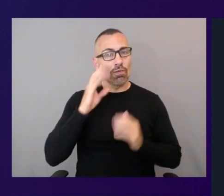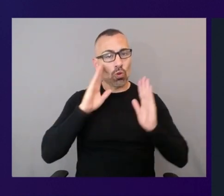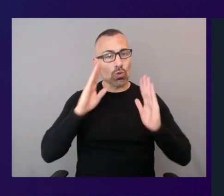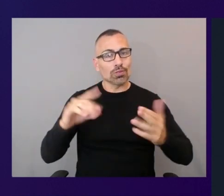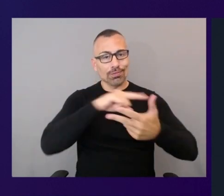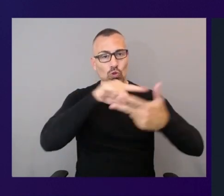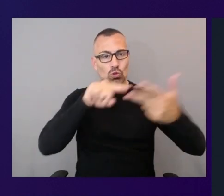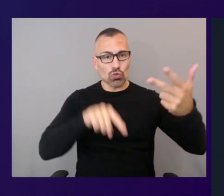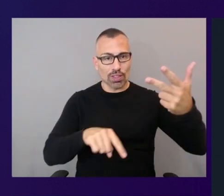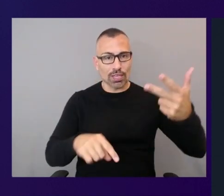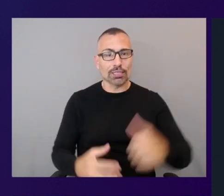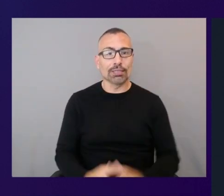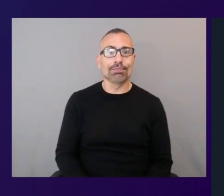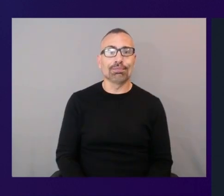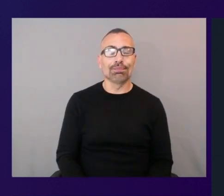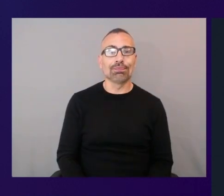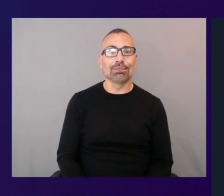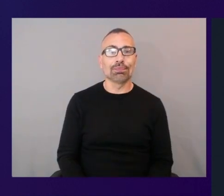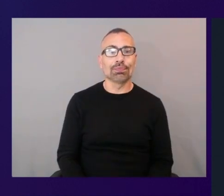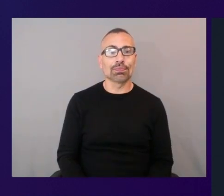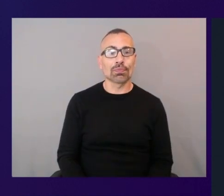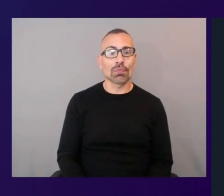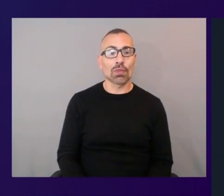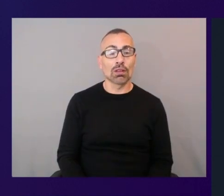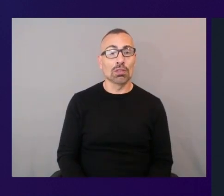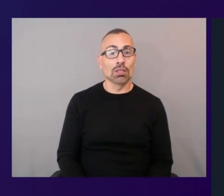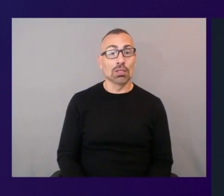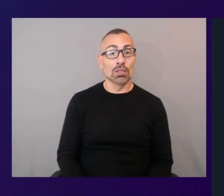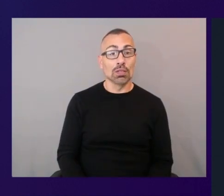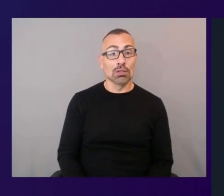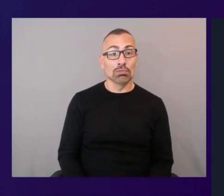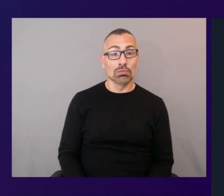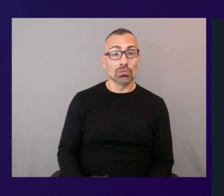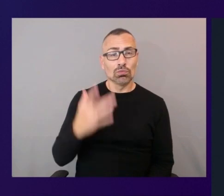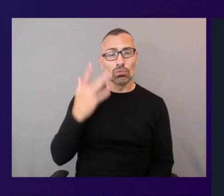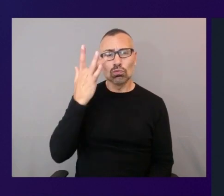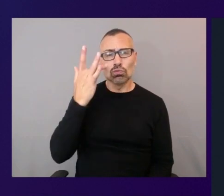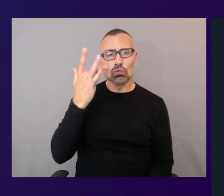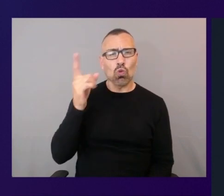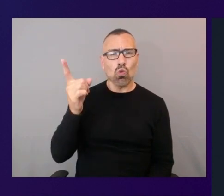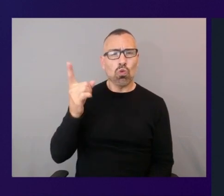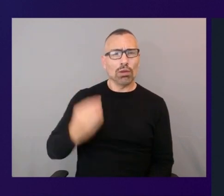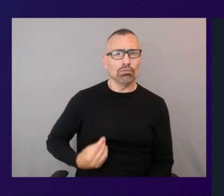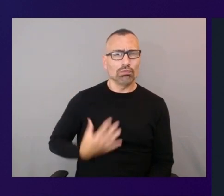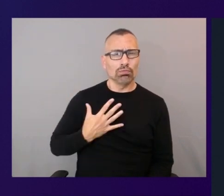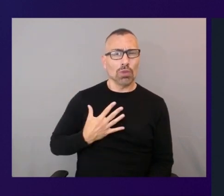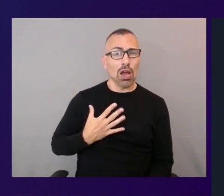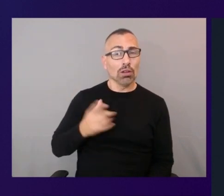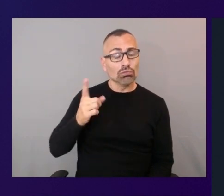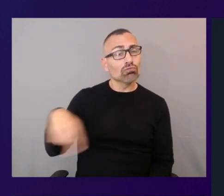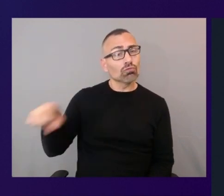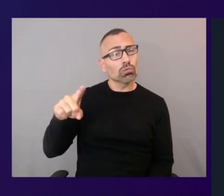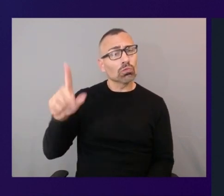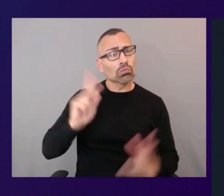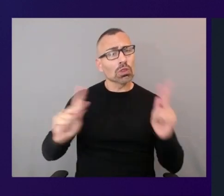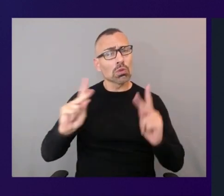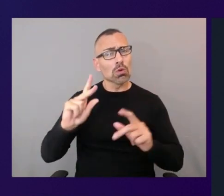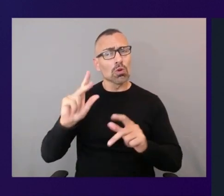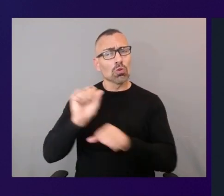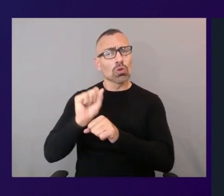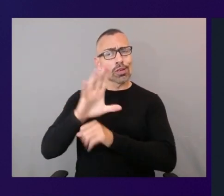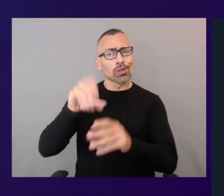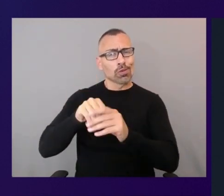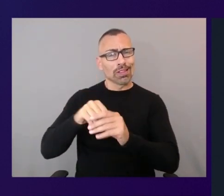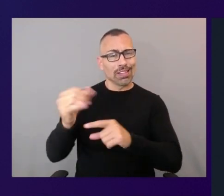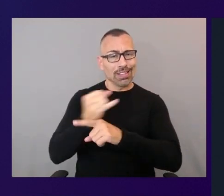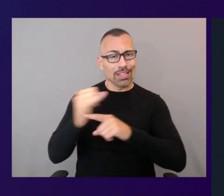And of course, we take our inspiration from our colleagues and our peers in the industry. A year ago, you heard me talk about our collaboration